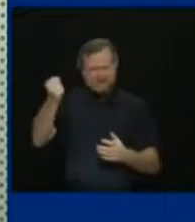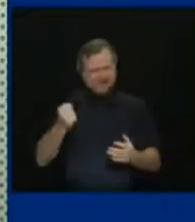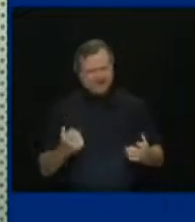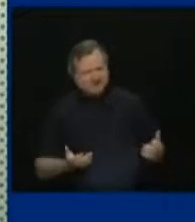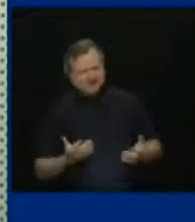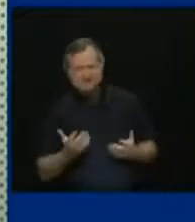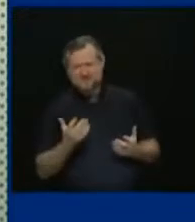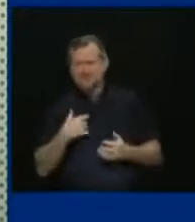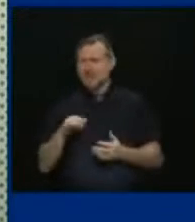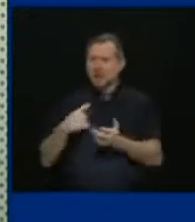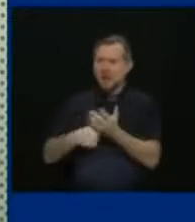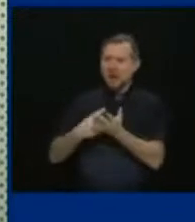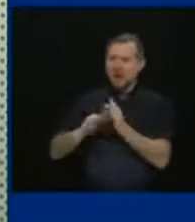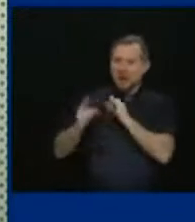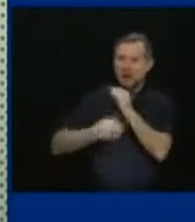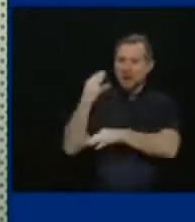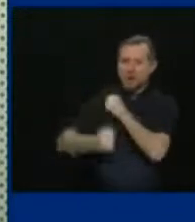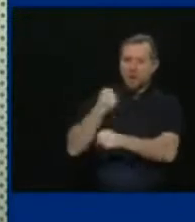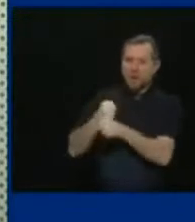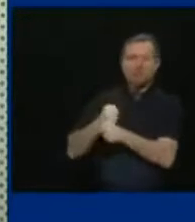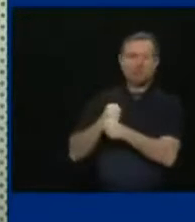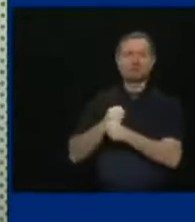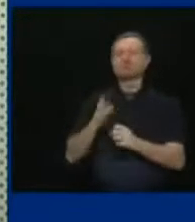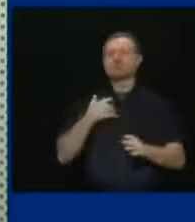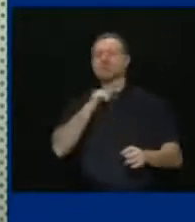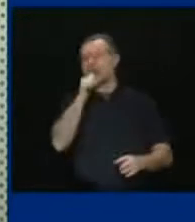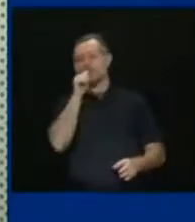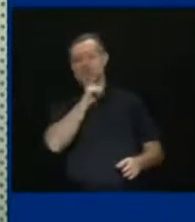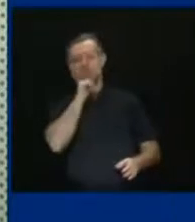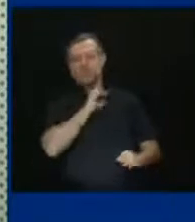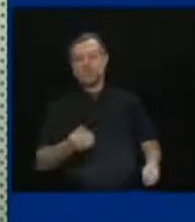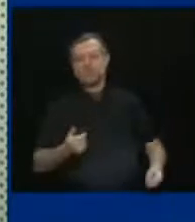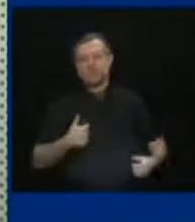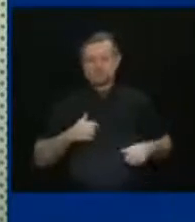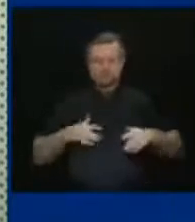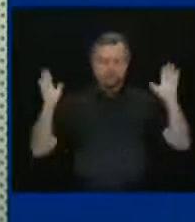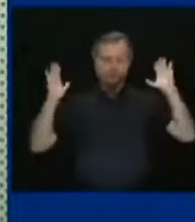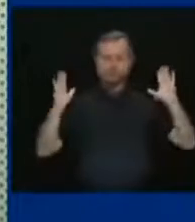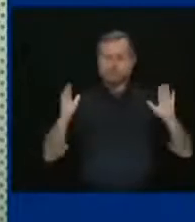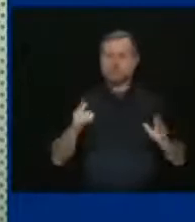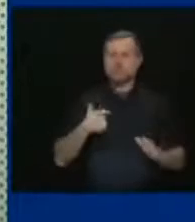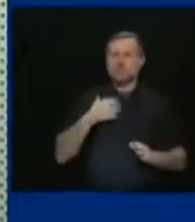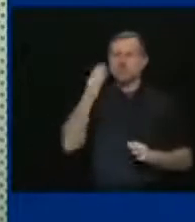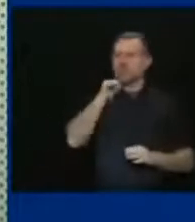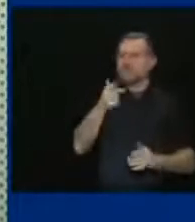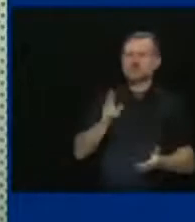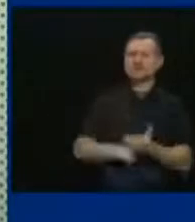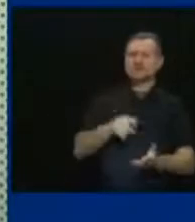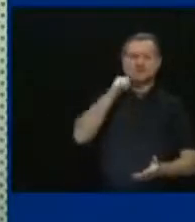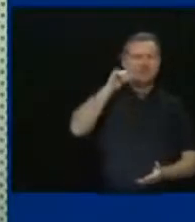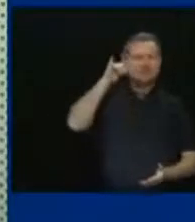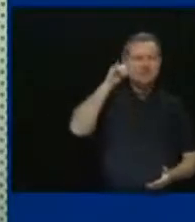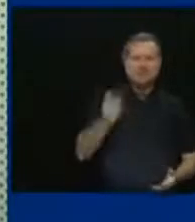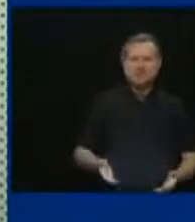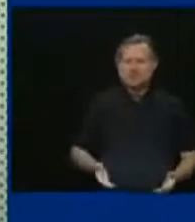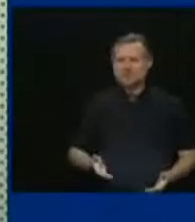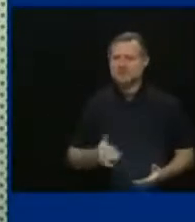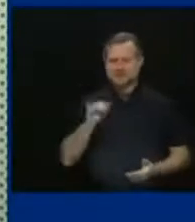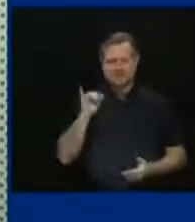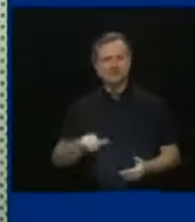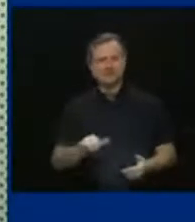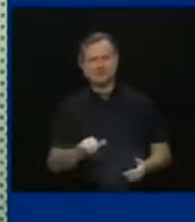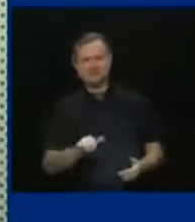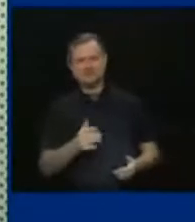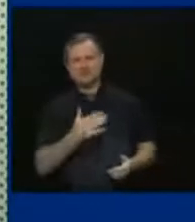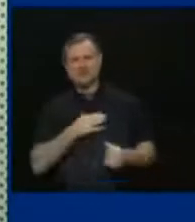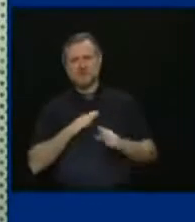is it? I'm really impatient. You get we to know. Me as your governor. I'm like, okay, why didn't we do this yesterday? That's how I roll. That's my family. I know.